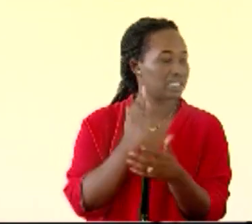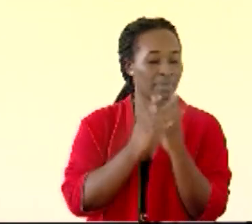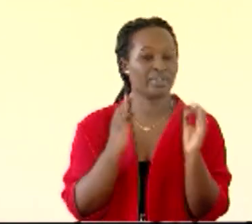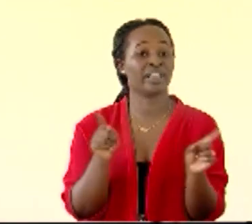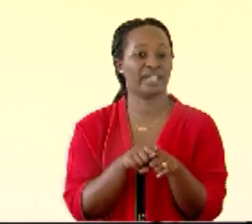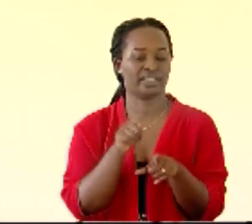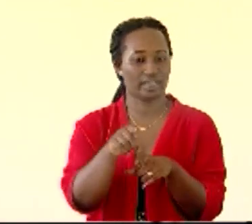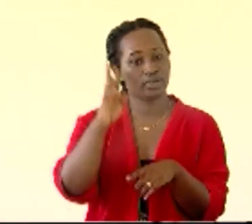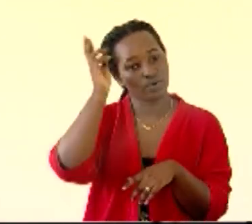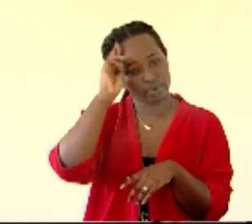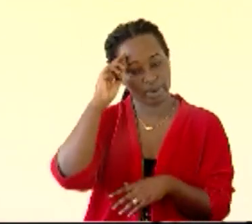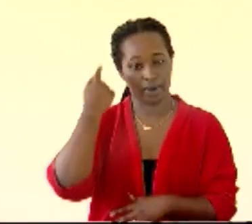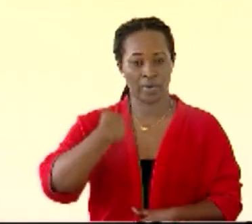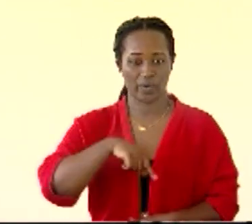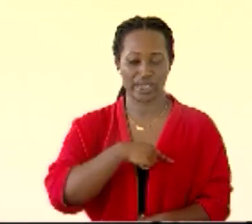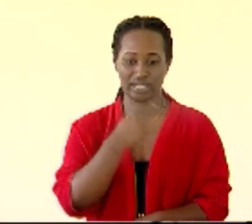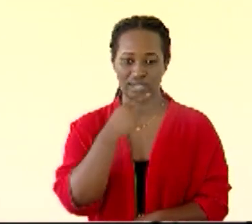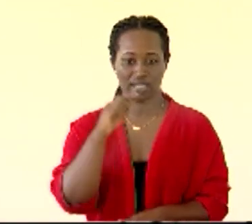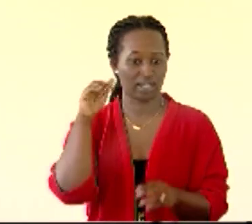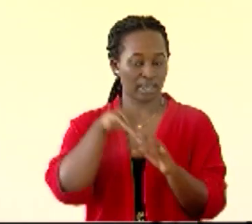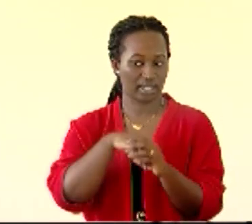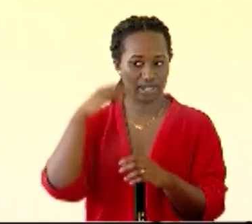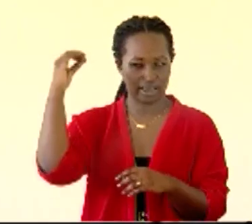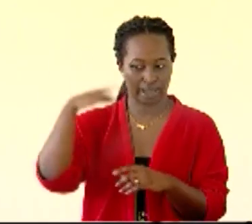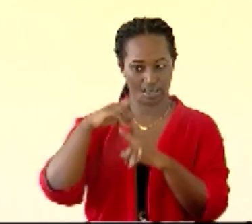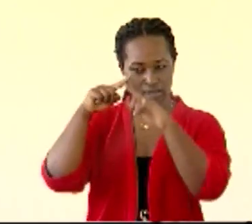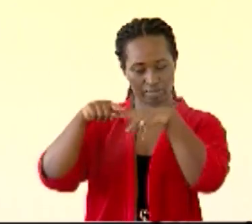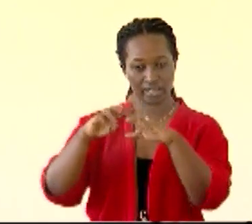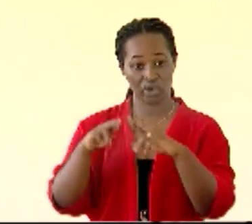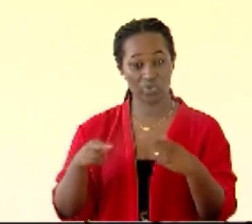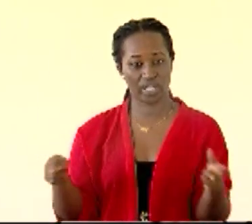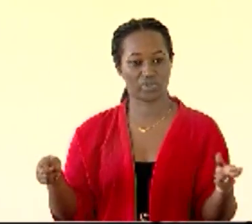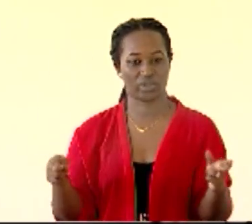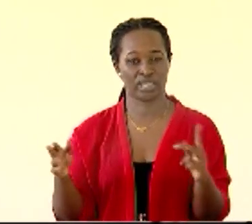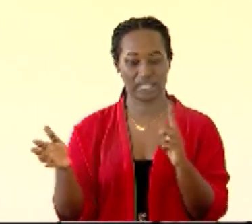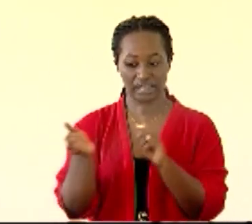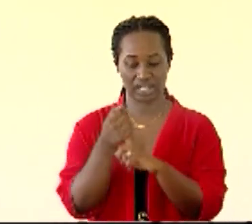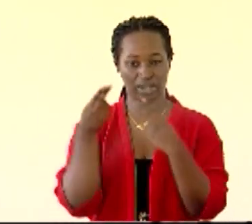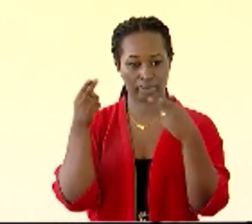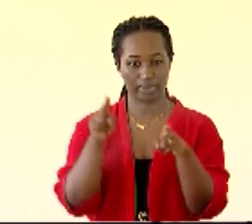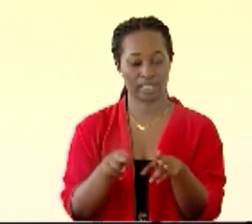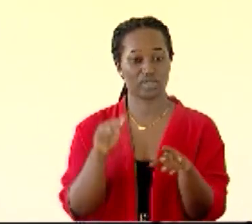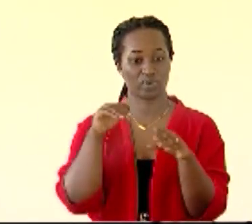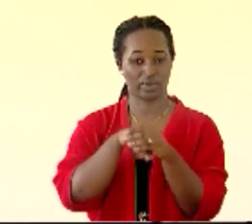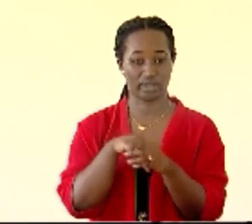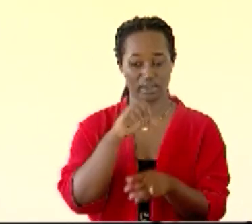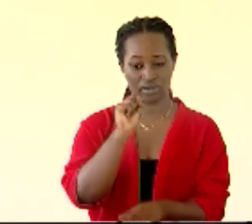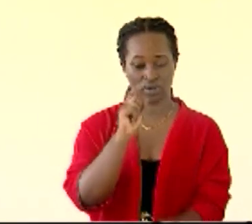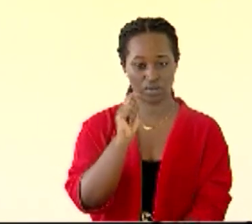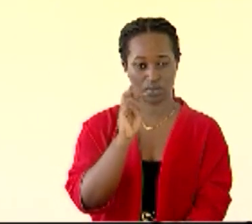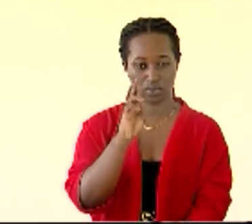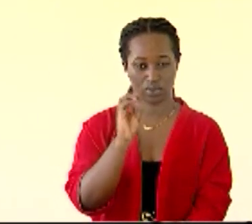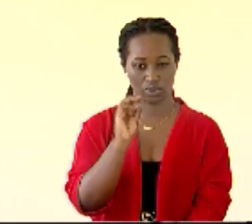Remember that we are saying that we are in the light-independent reactions taking place within the stroma, another part of